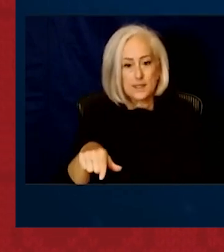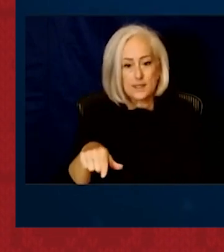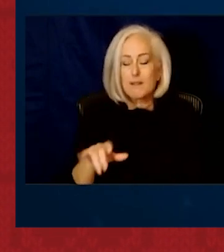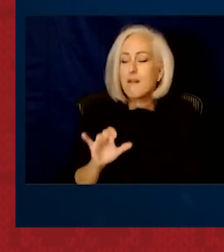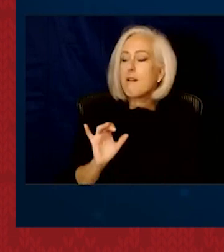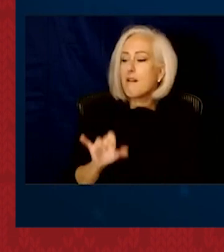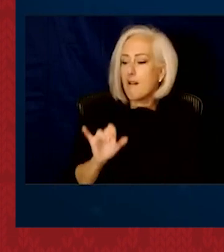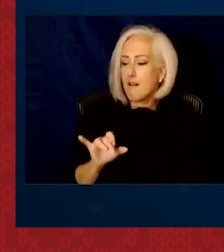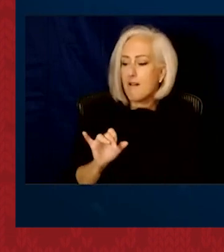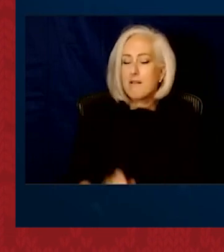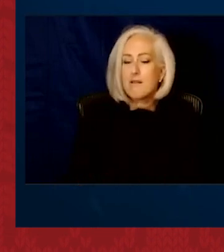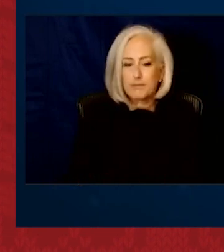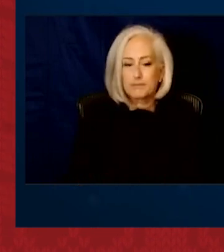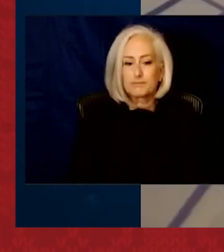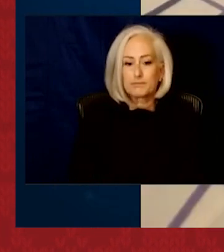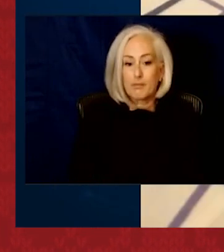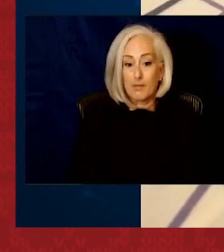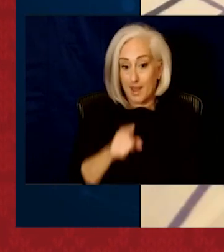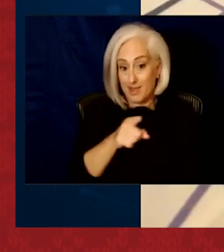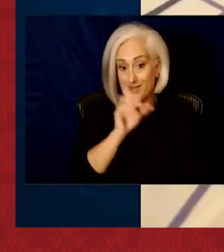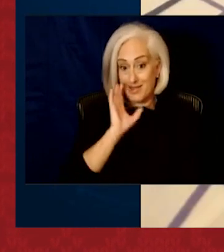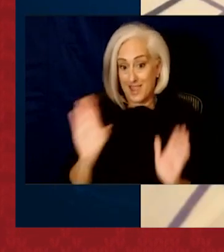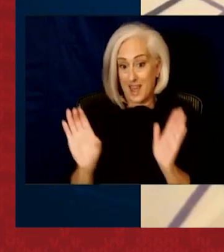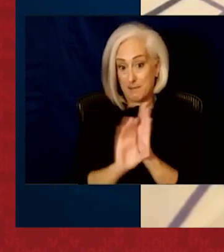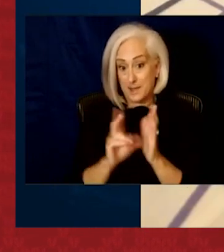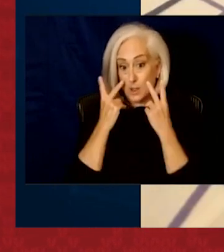And that picture you see there is